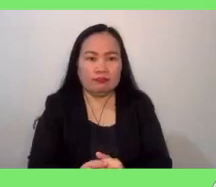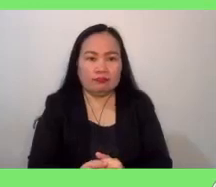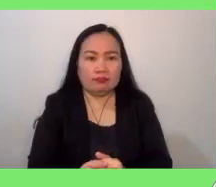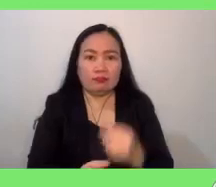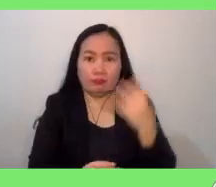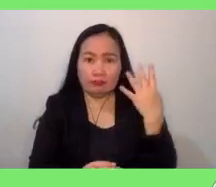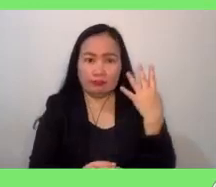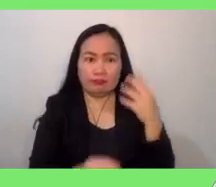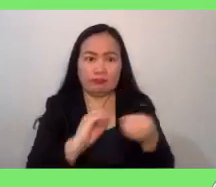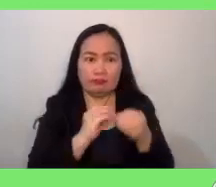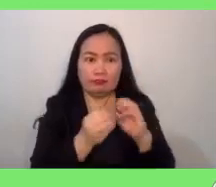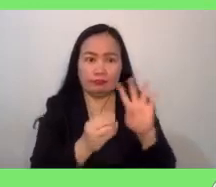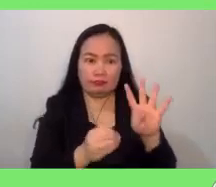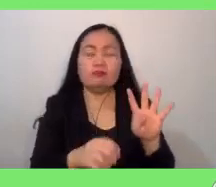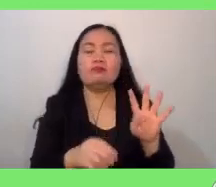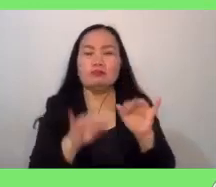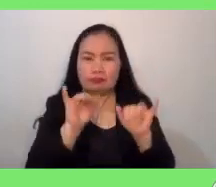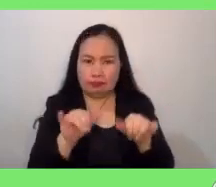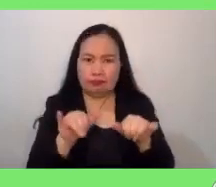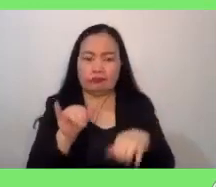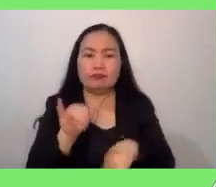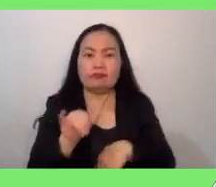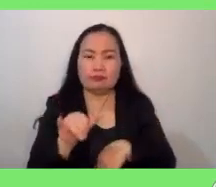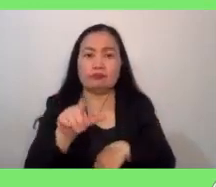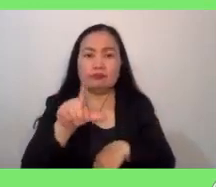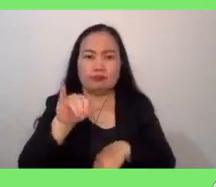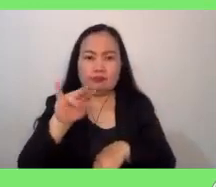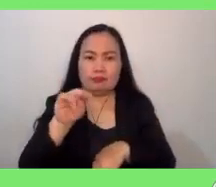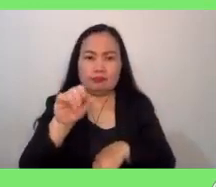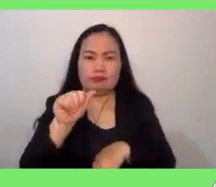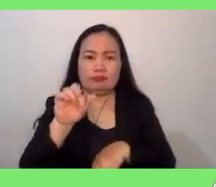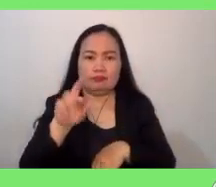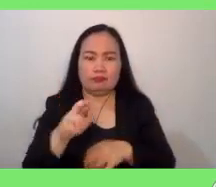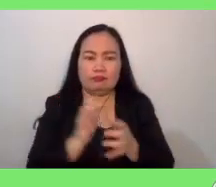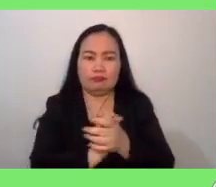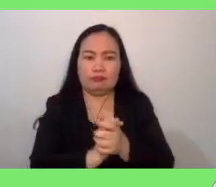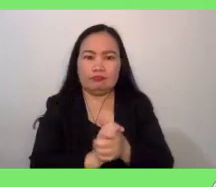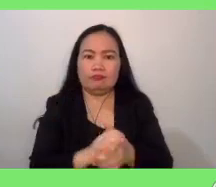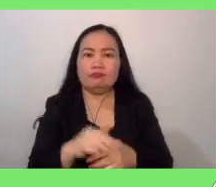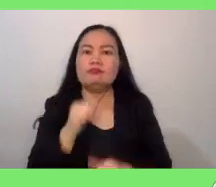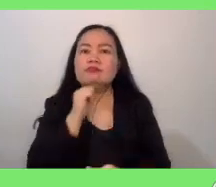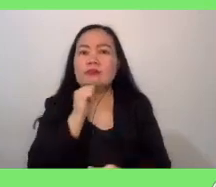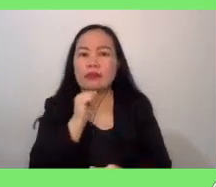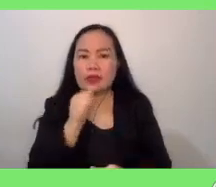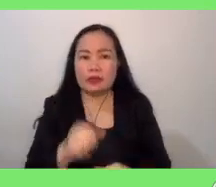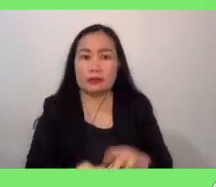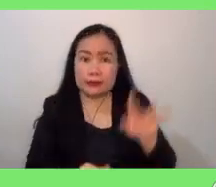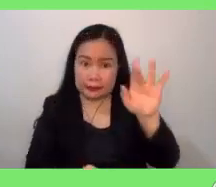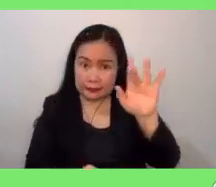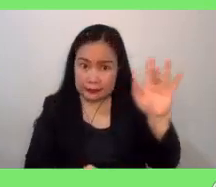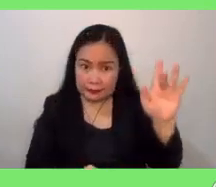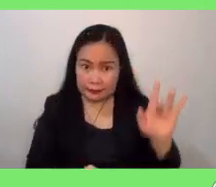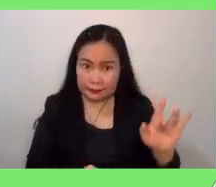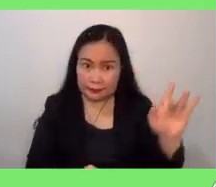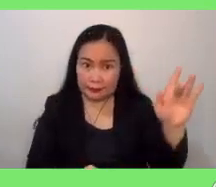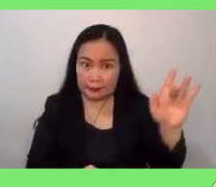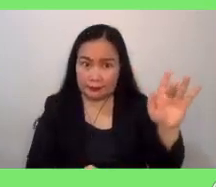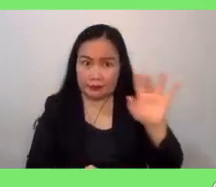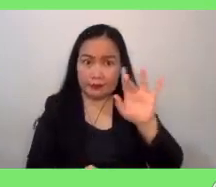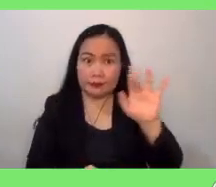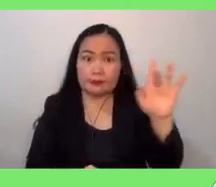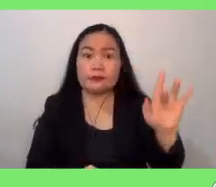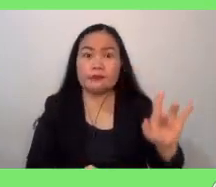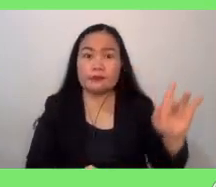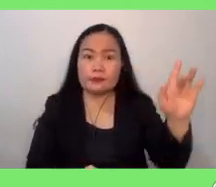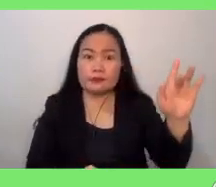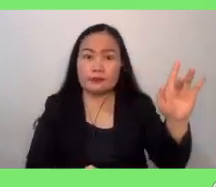equation. Number 4, this is linear equation. Number 5, this is not. Why? Kasi ito po ay